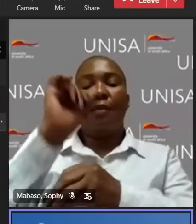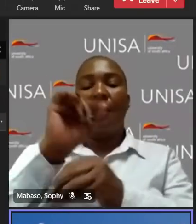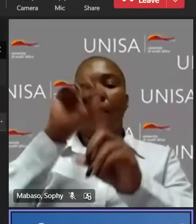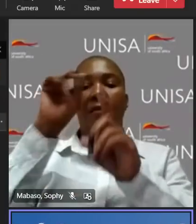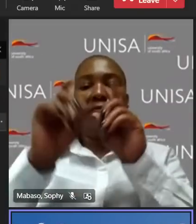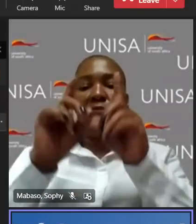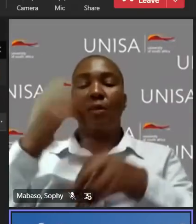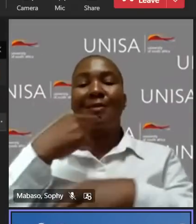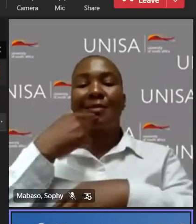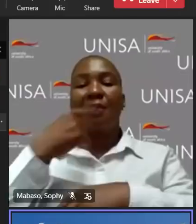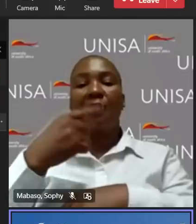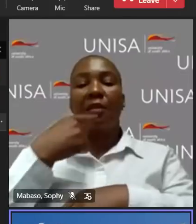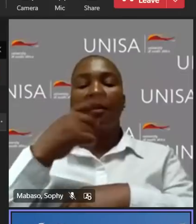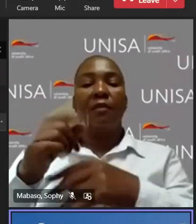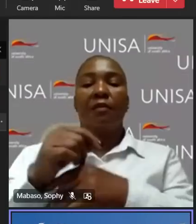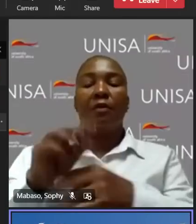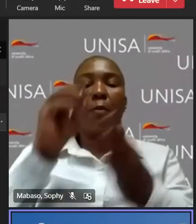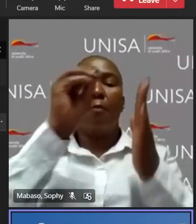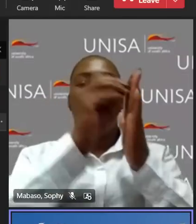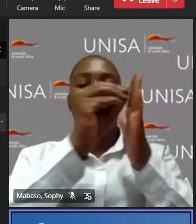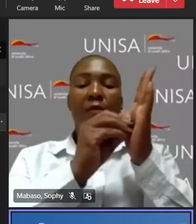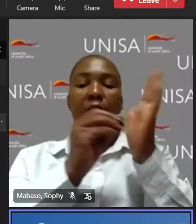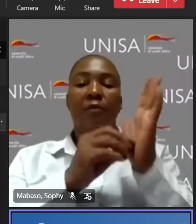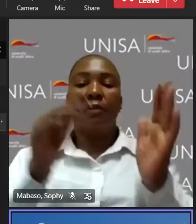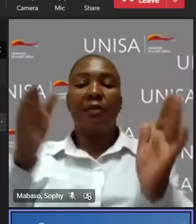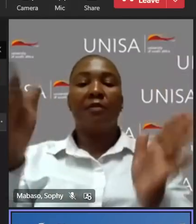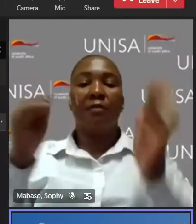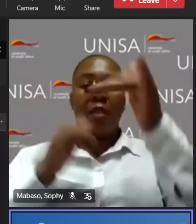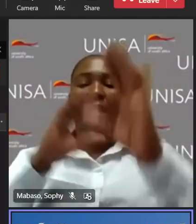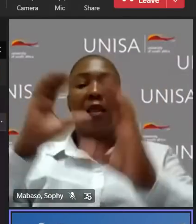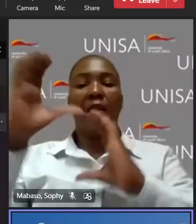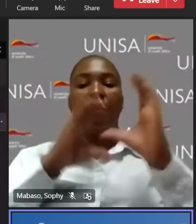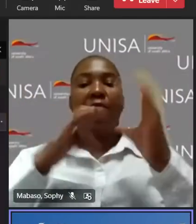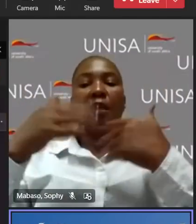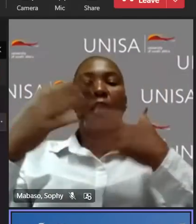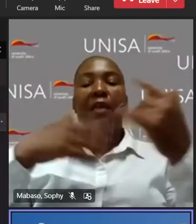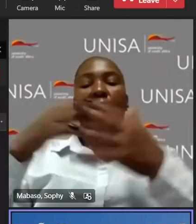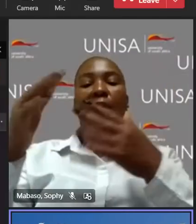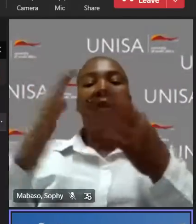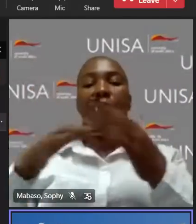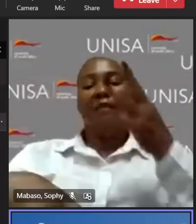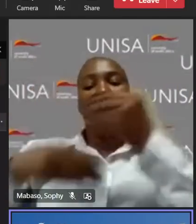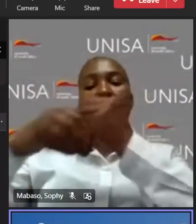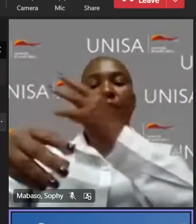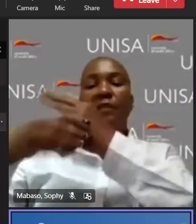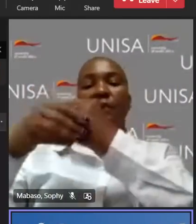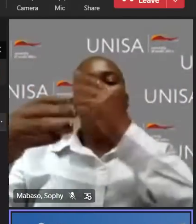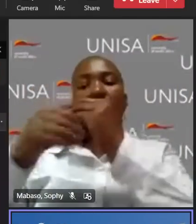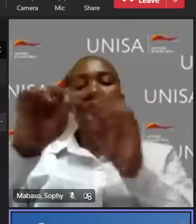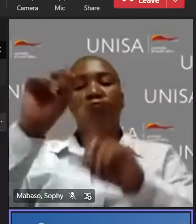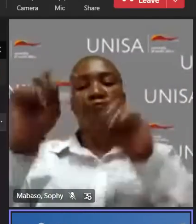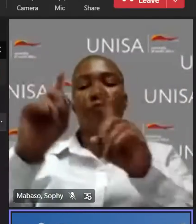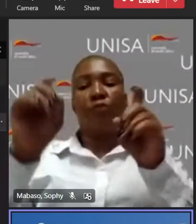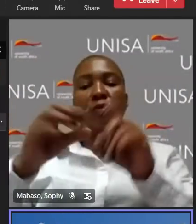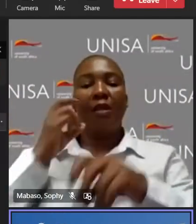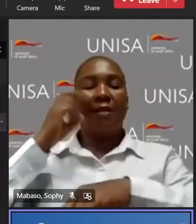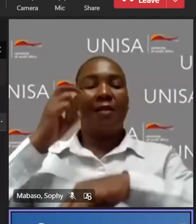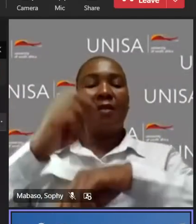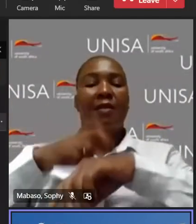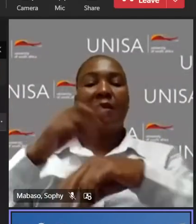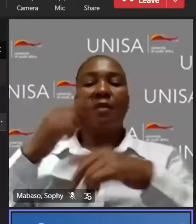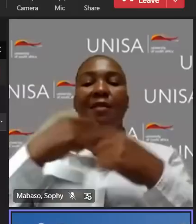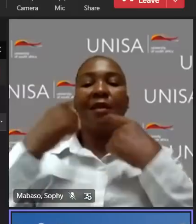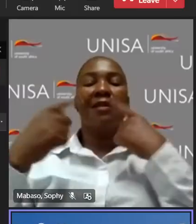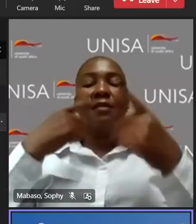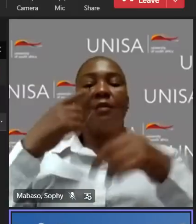also be posted in the chat for any additional inquiries that students may still need answers for. The